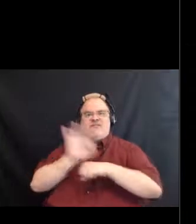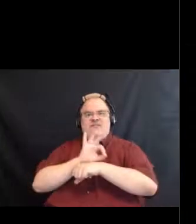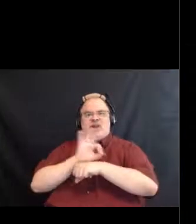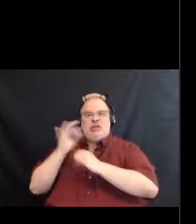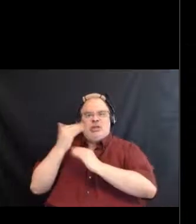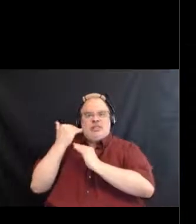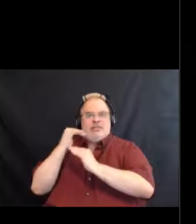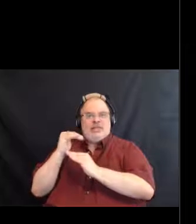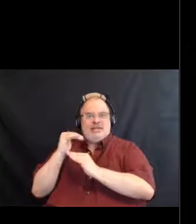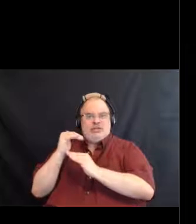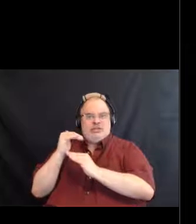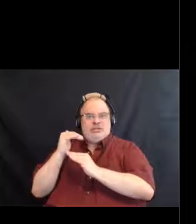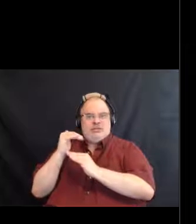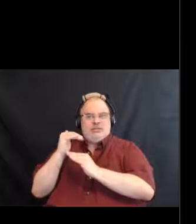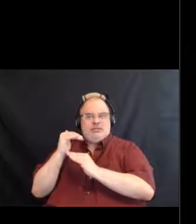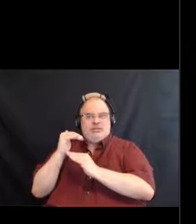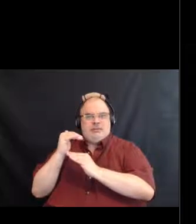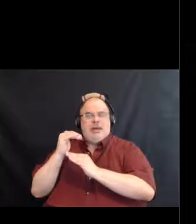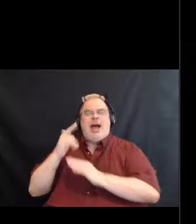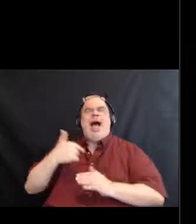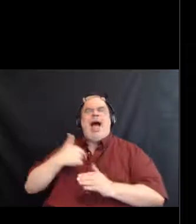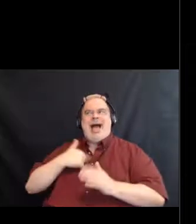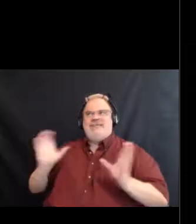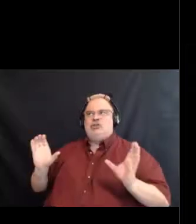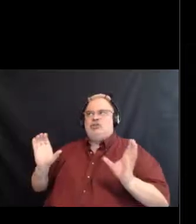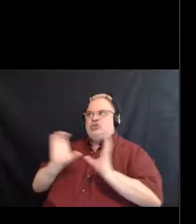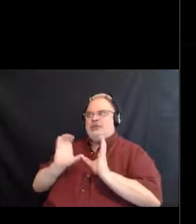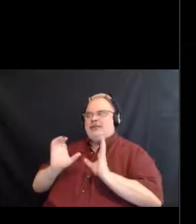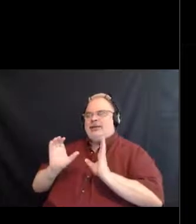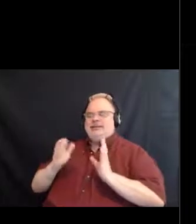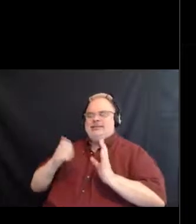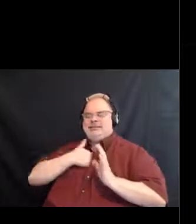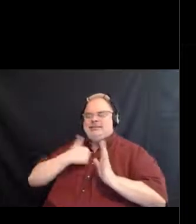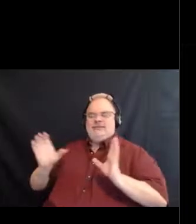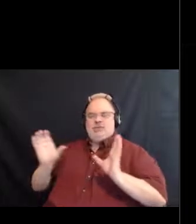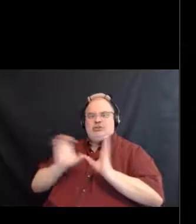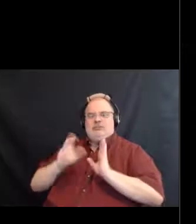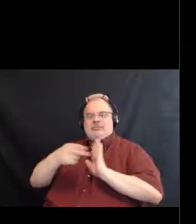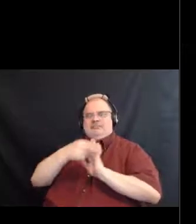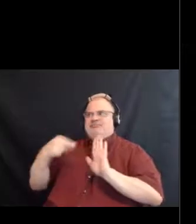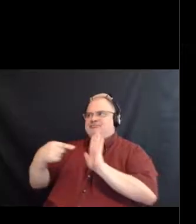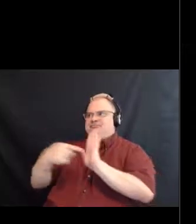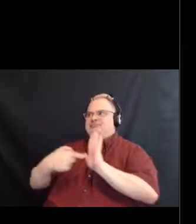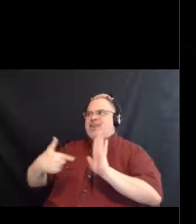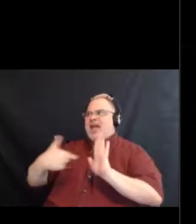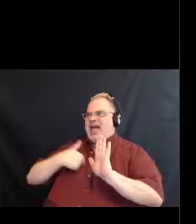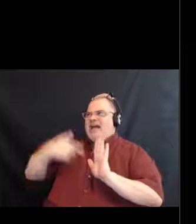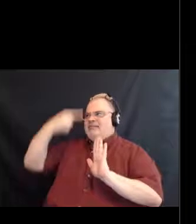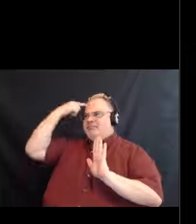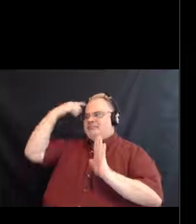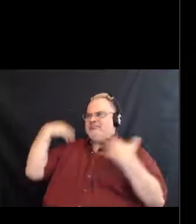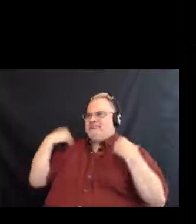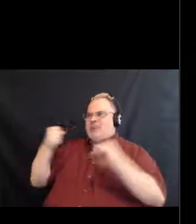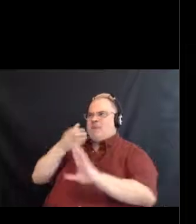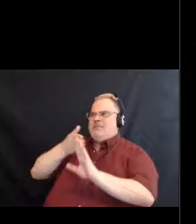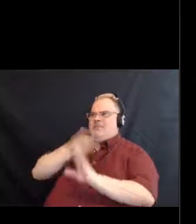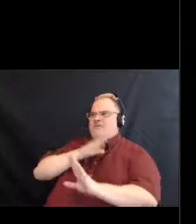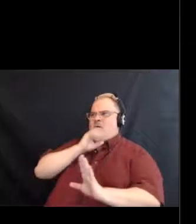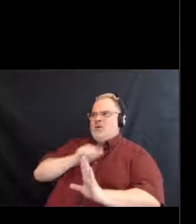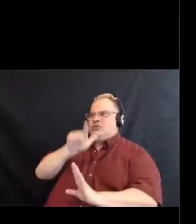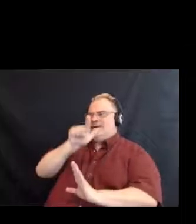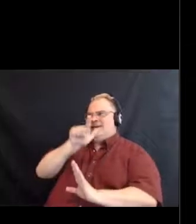they basically self-certify saying, I have a diagnosis of a physical or mental impairment that was diagnosed prior to age